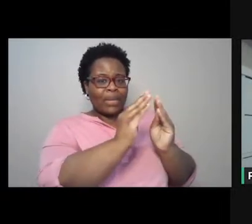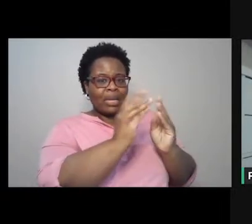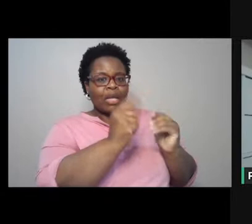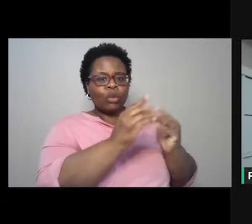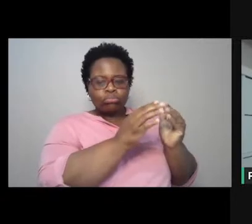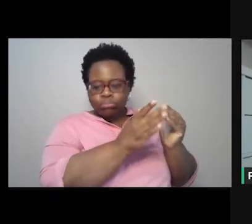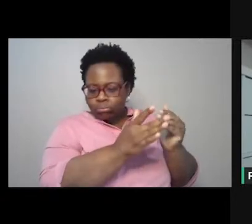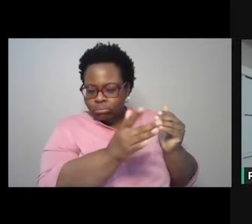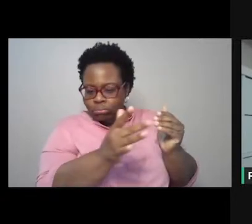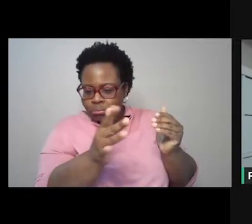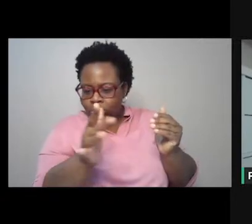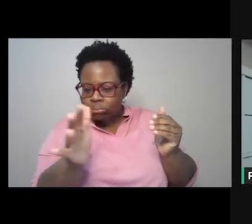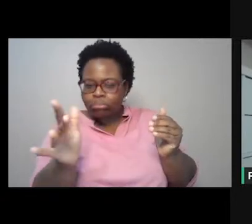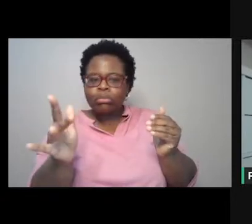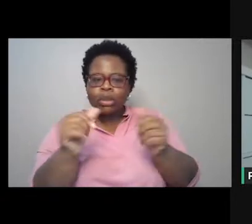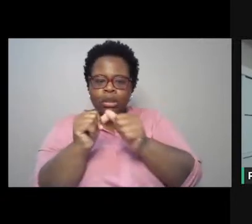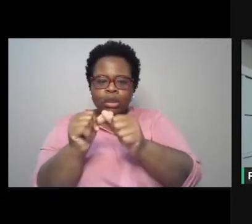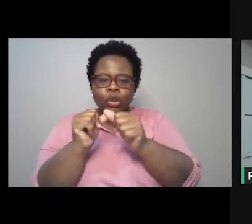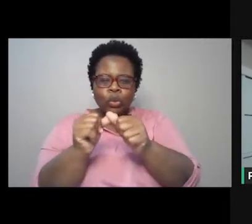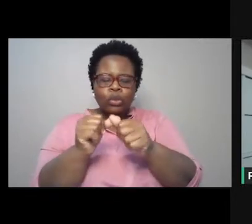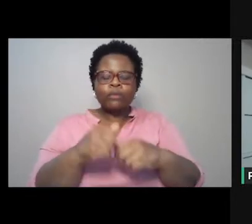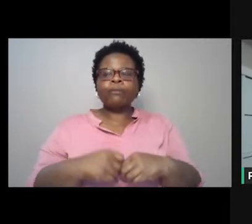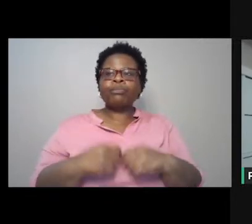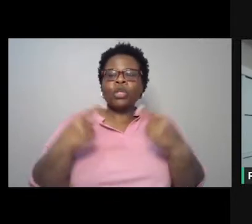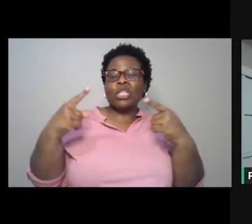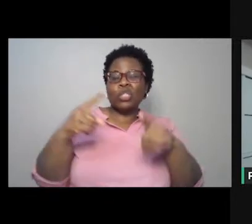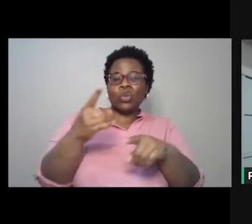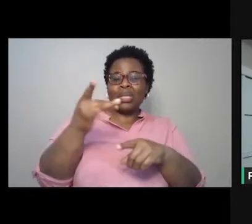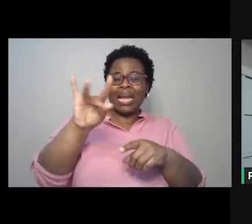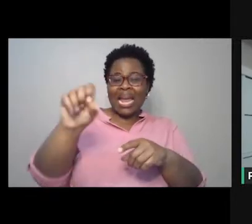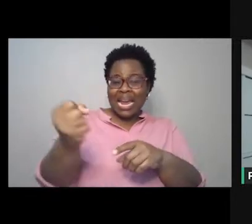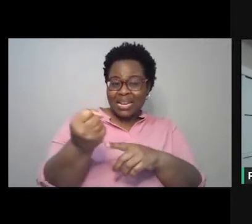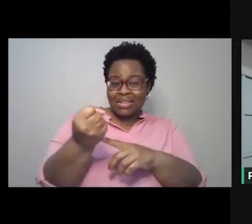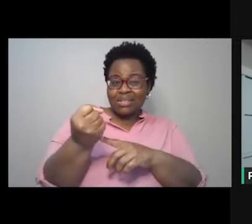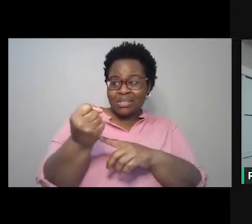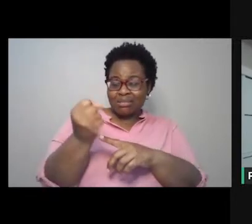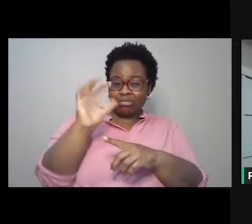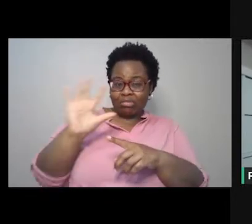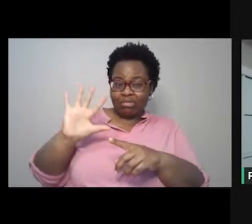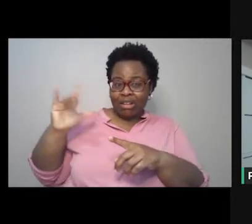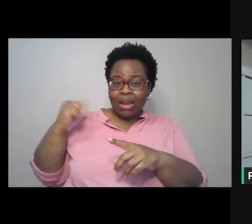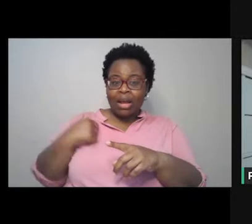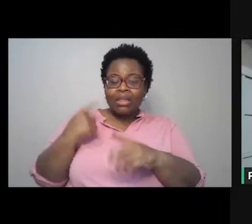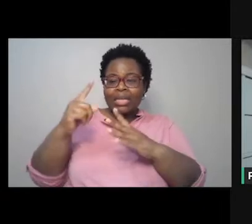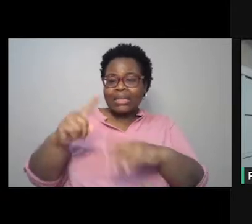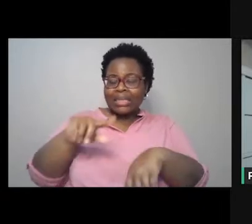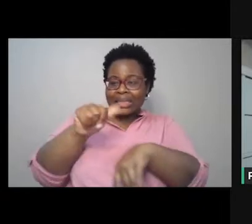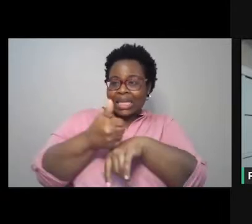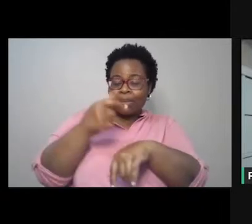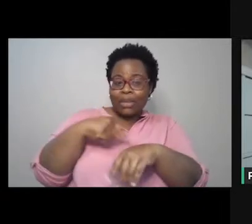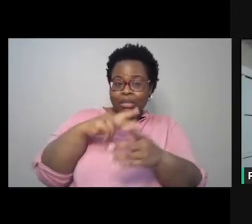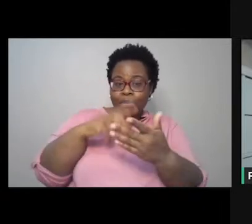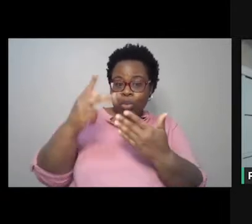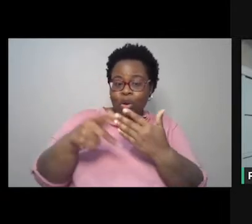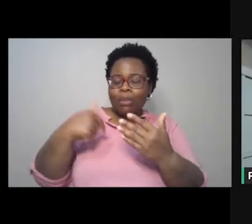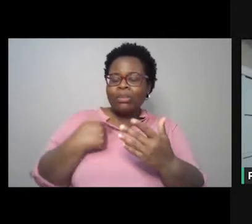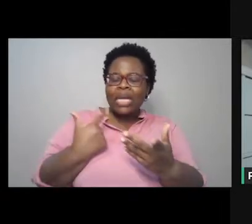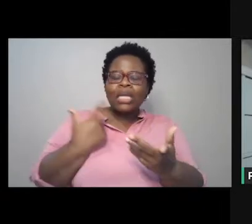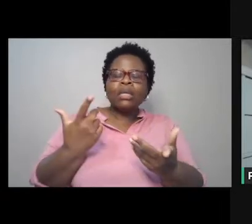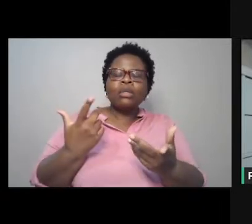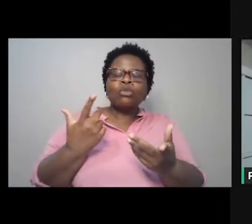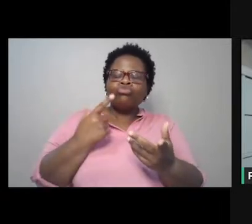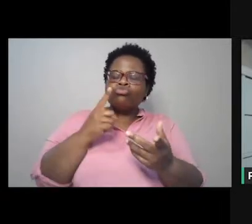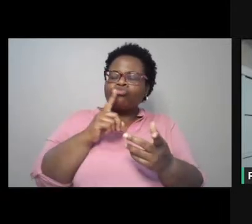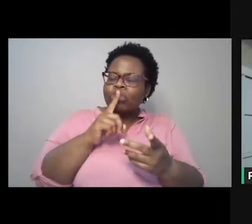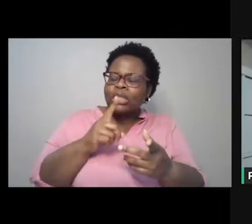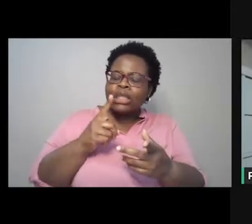and working throughout the whole process. In the 80s, when they started to develop these ideas, they were really engaging the